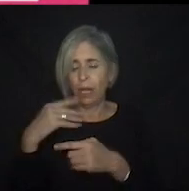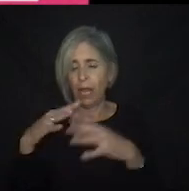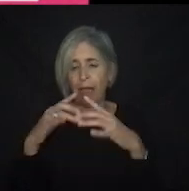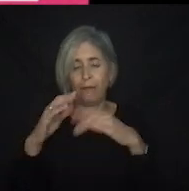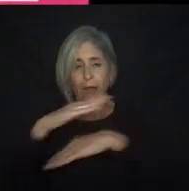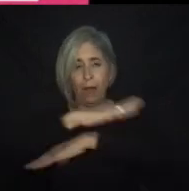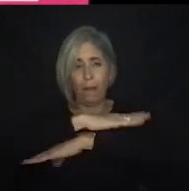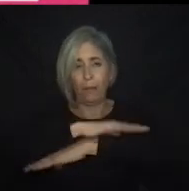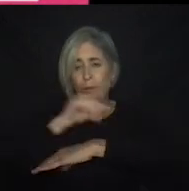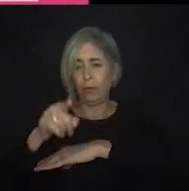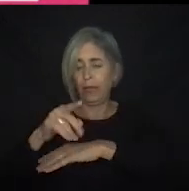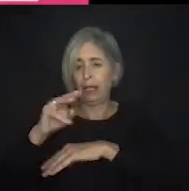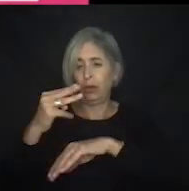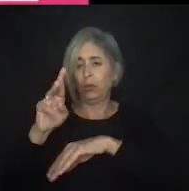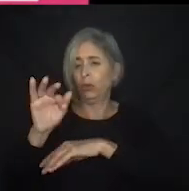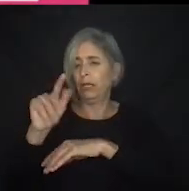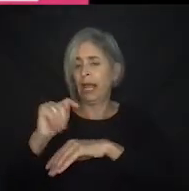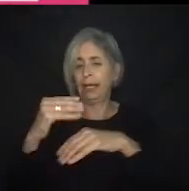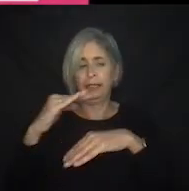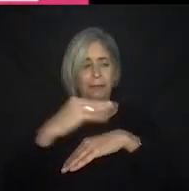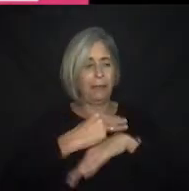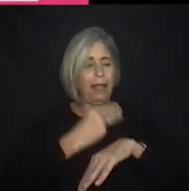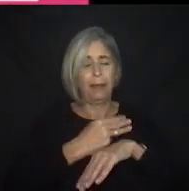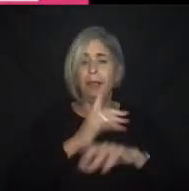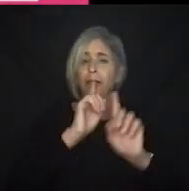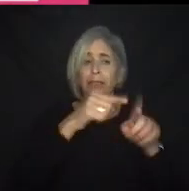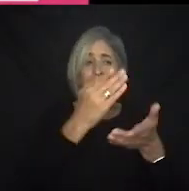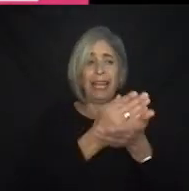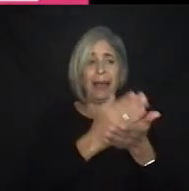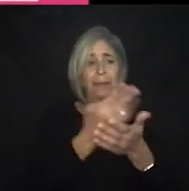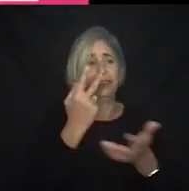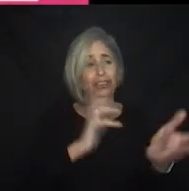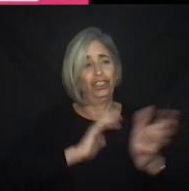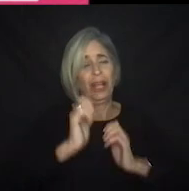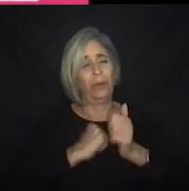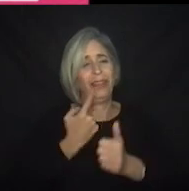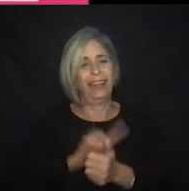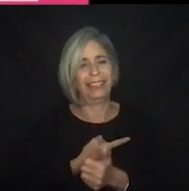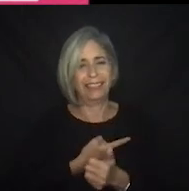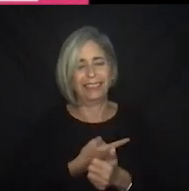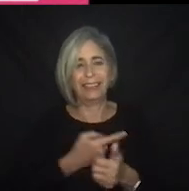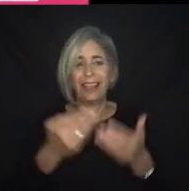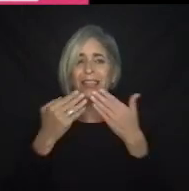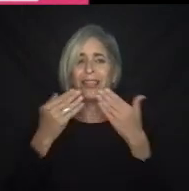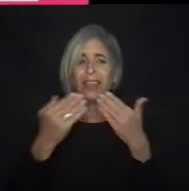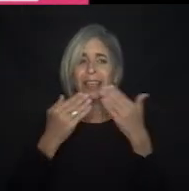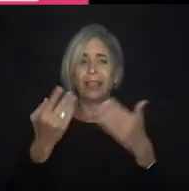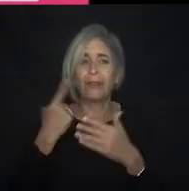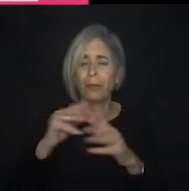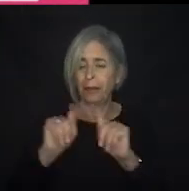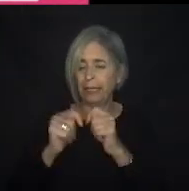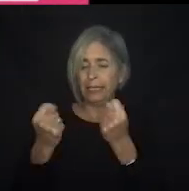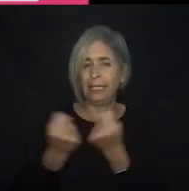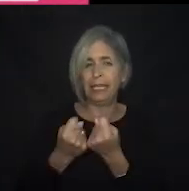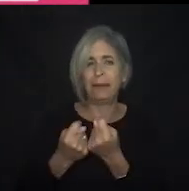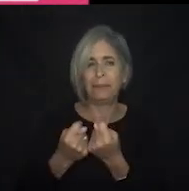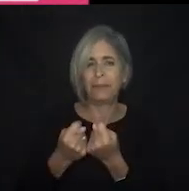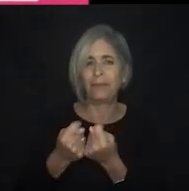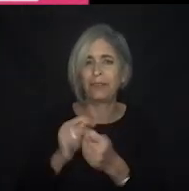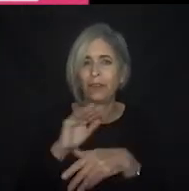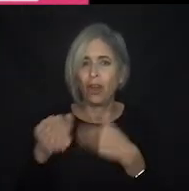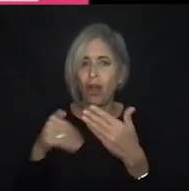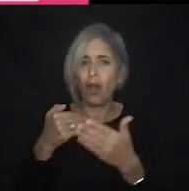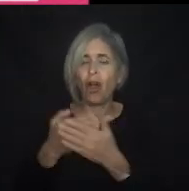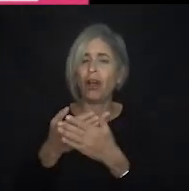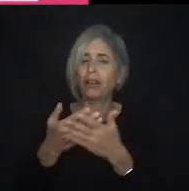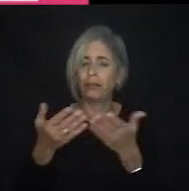React Miami, and they would be so happy to chat with you, so please make sure you stop by. I also want to say a huge thank you to my team at Mux for all of the support